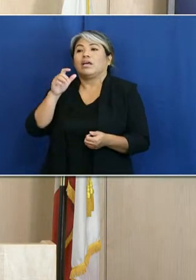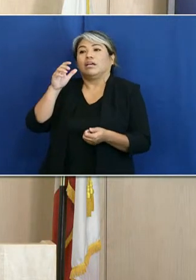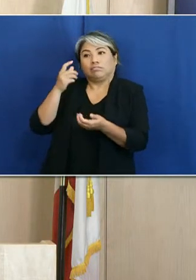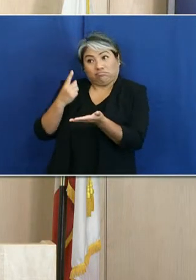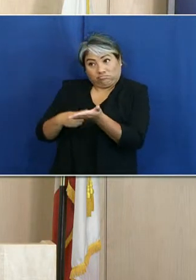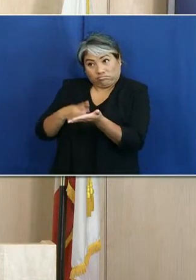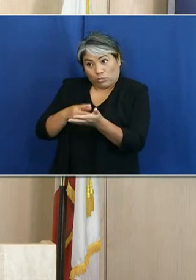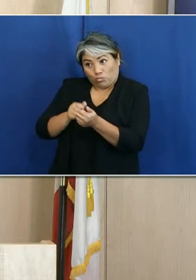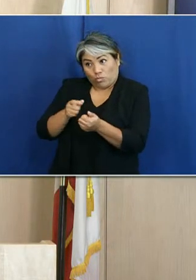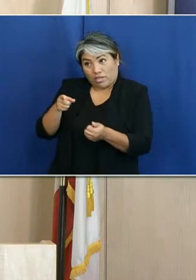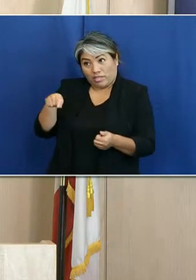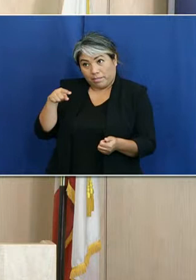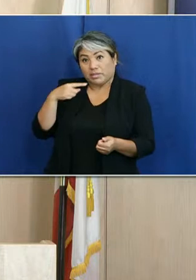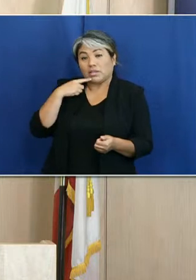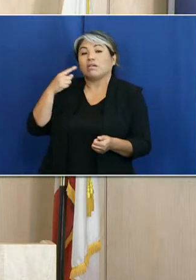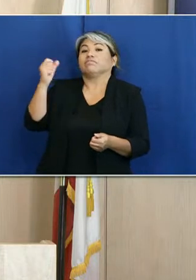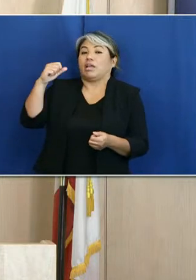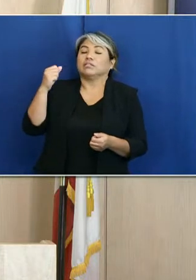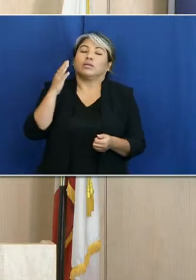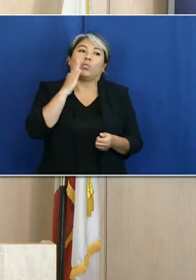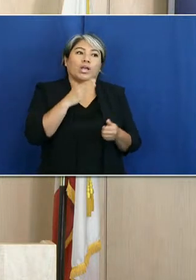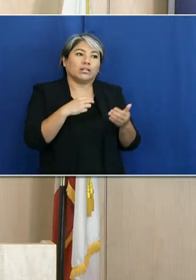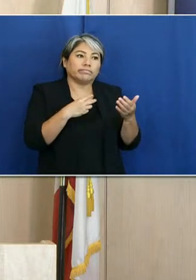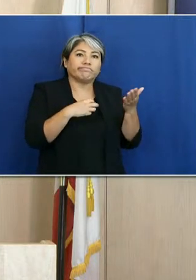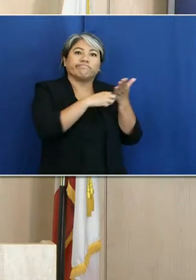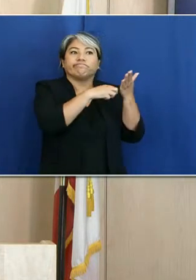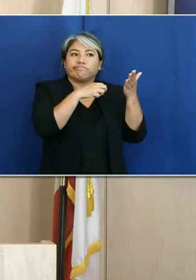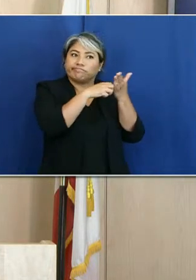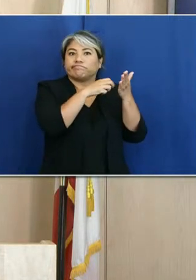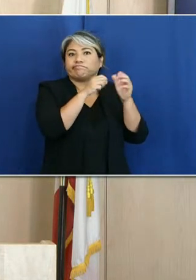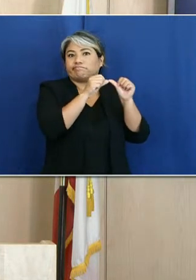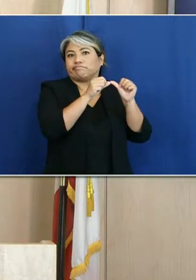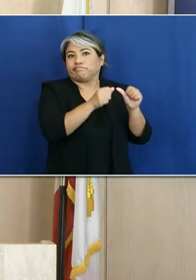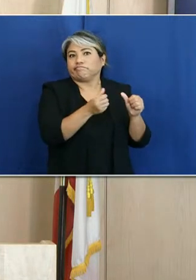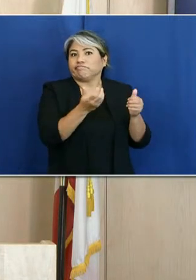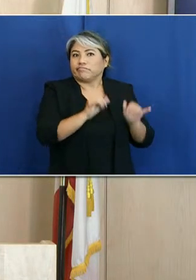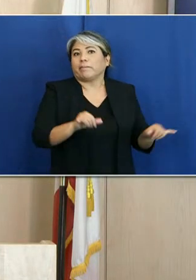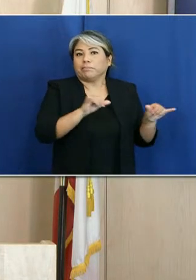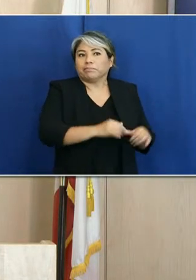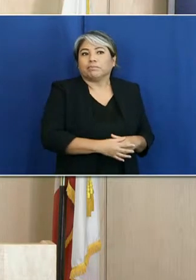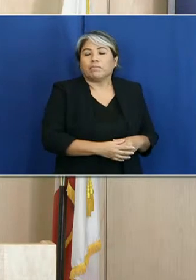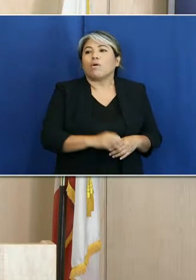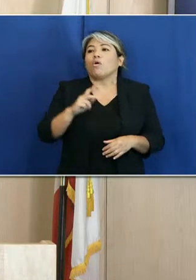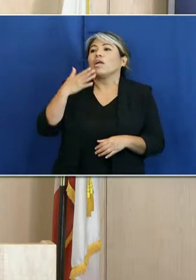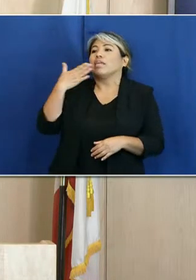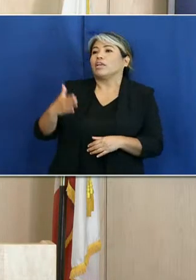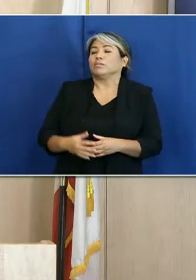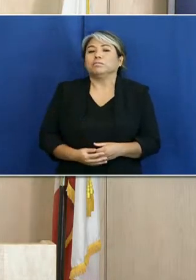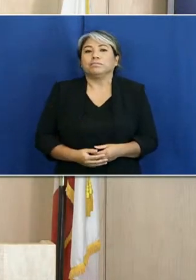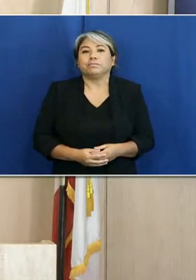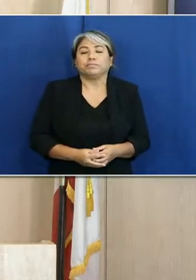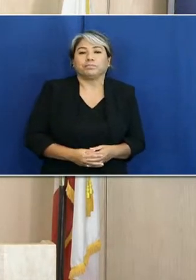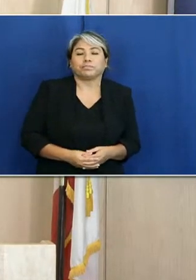they cited them, then they would return visit to continue to issue citations. Okay, thank you.